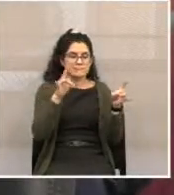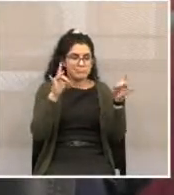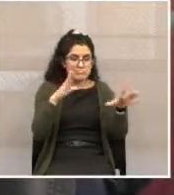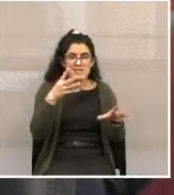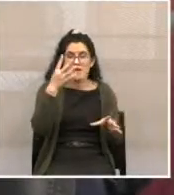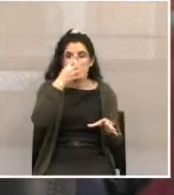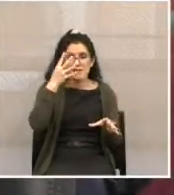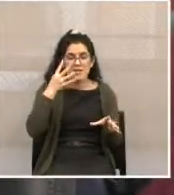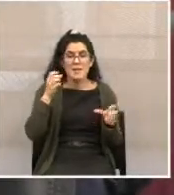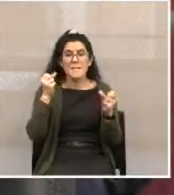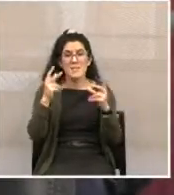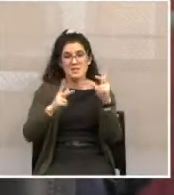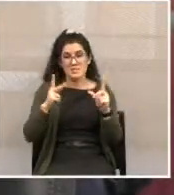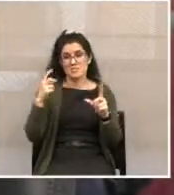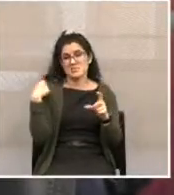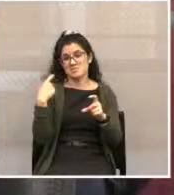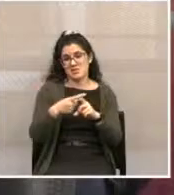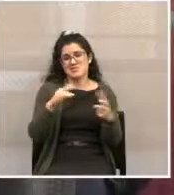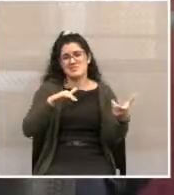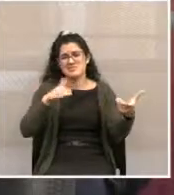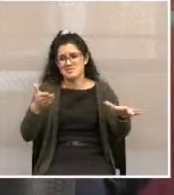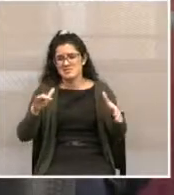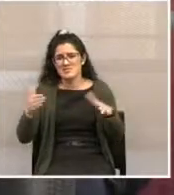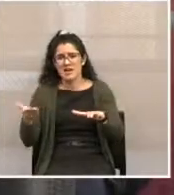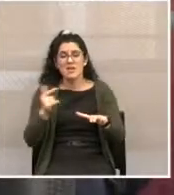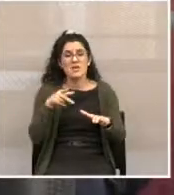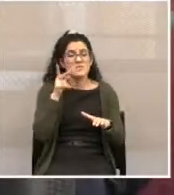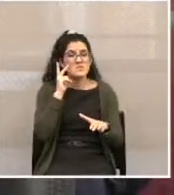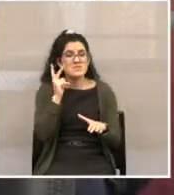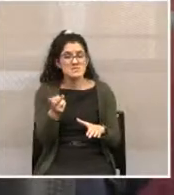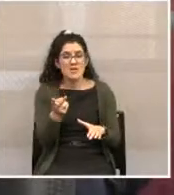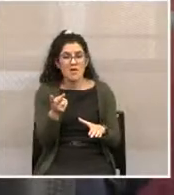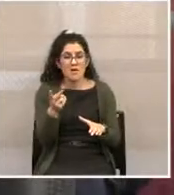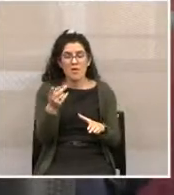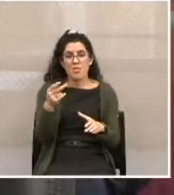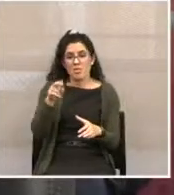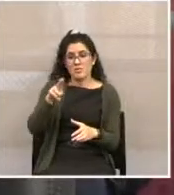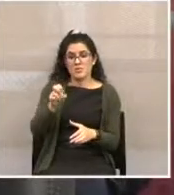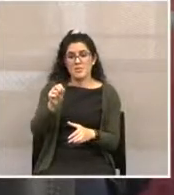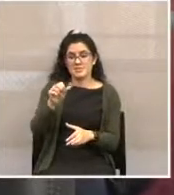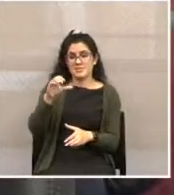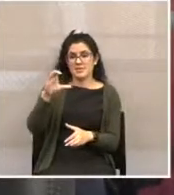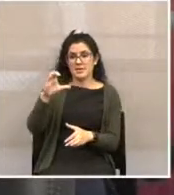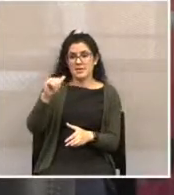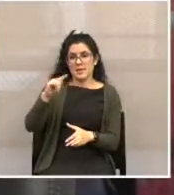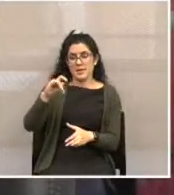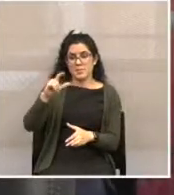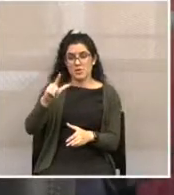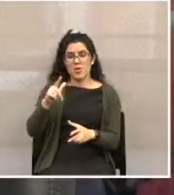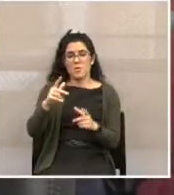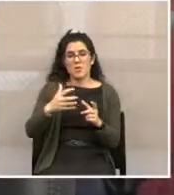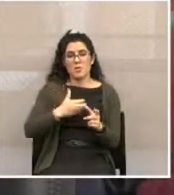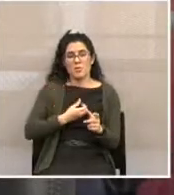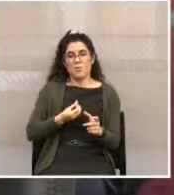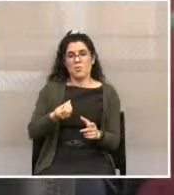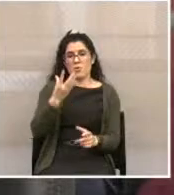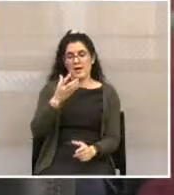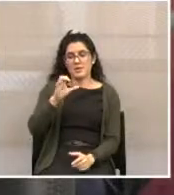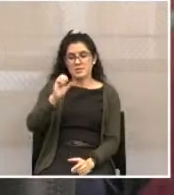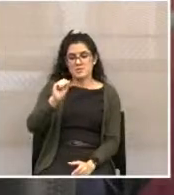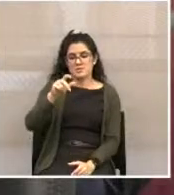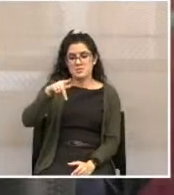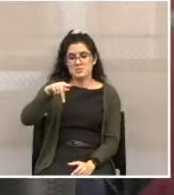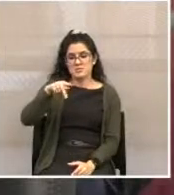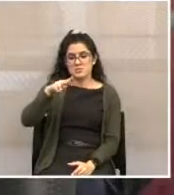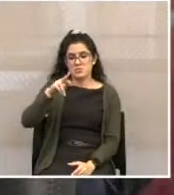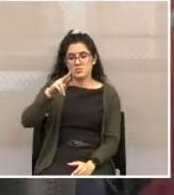of many Latino lives. And we saw the results at the U.S. Capitol of when white supremacists are emboldened, and when hate